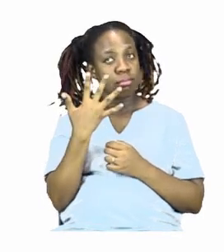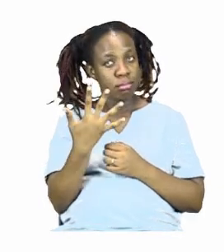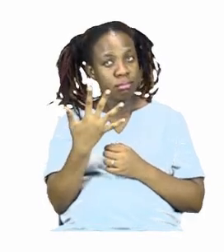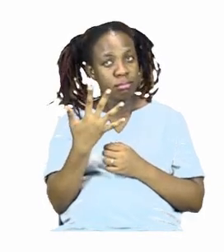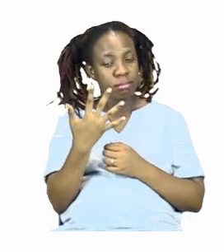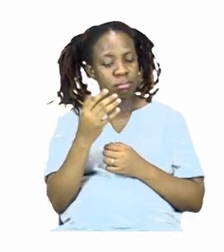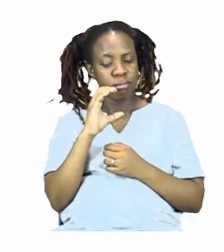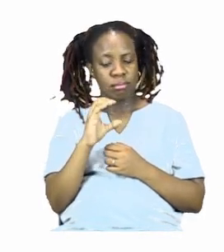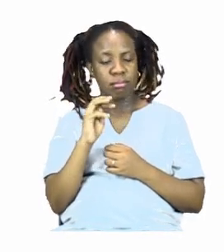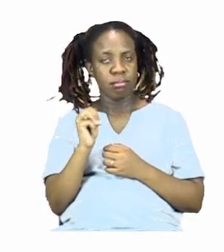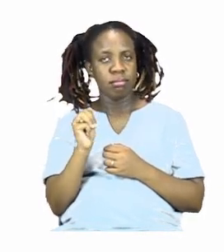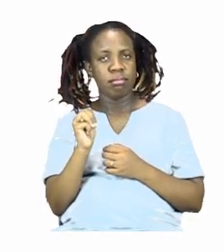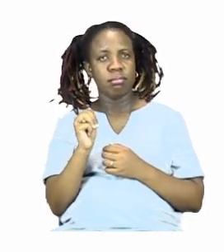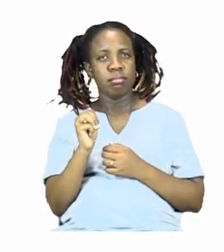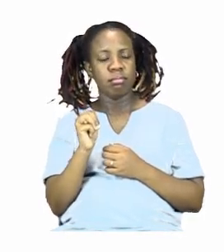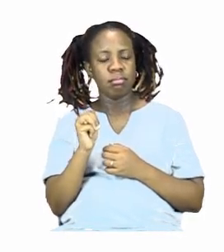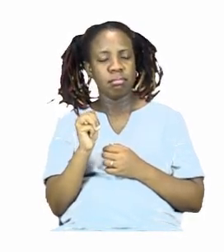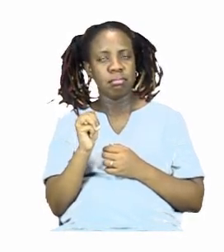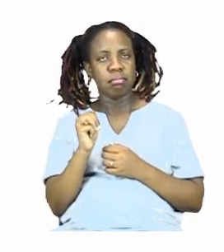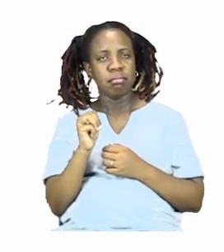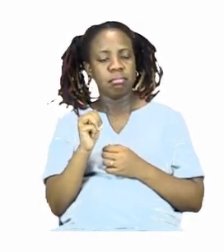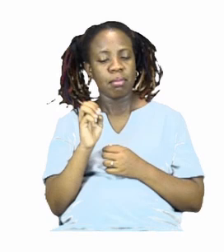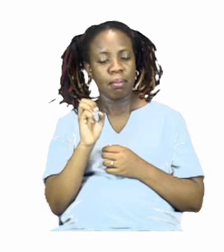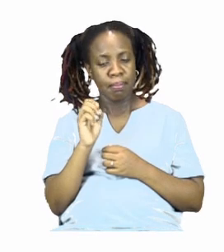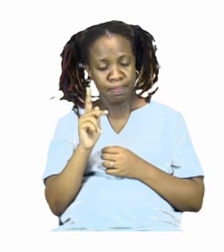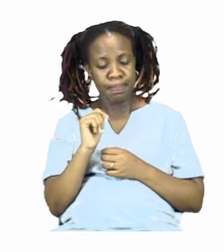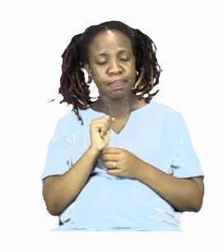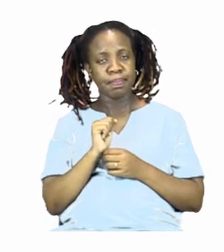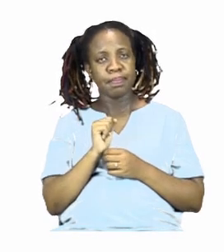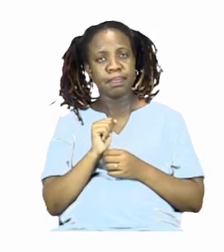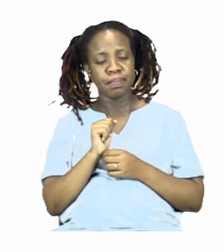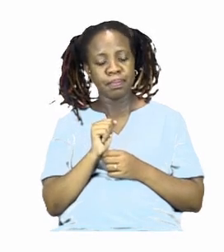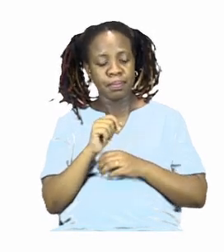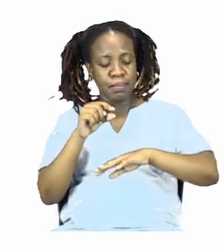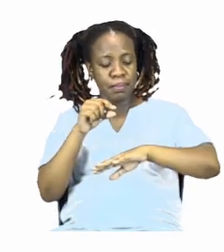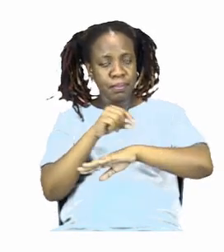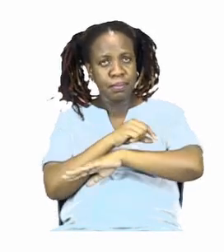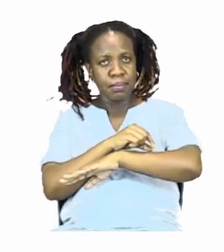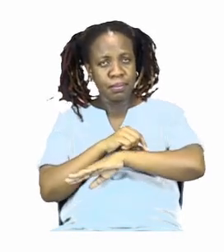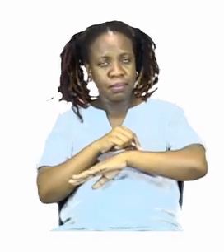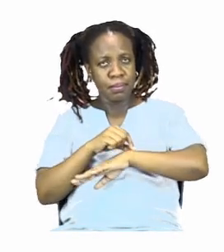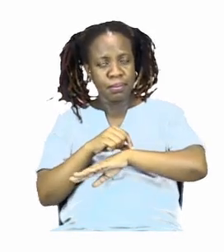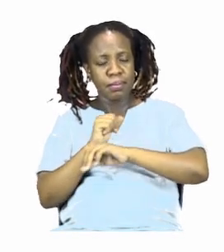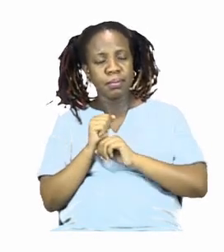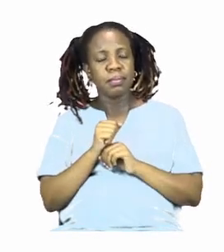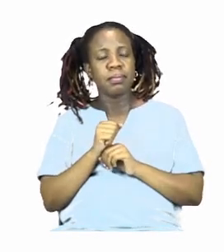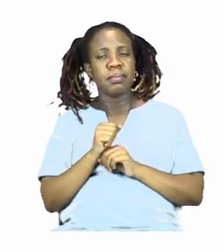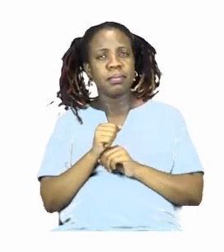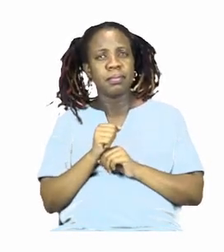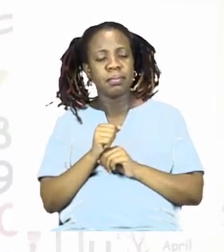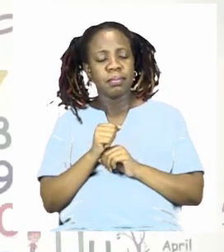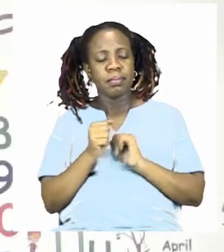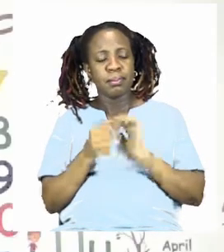0.5 centimeters. All right, then we go ahead. On the board you will see there's a little picture here,